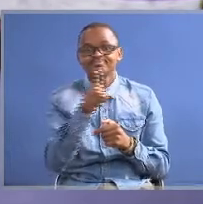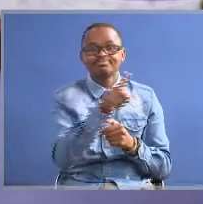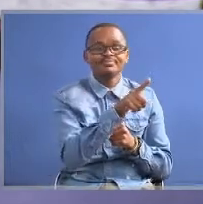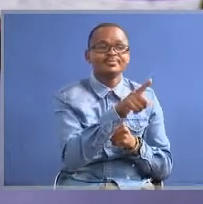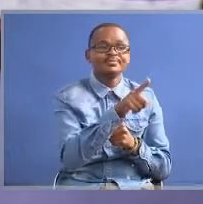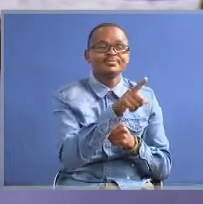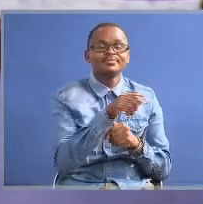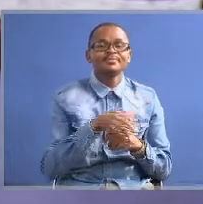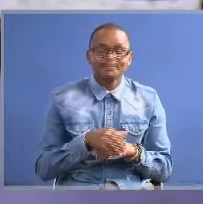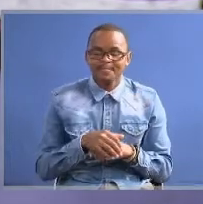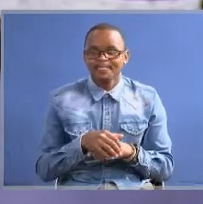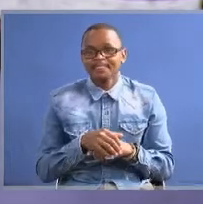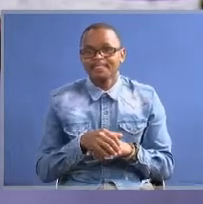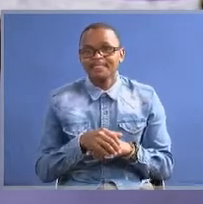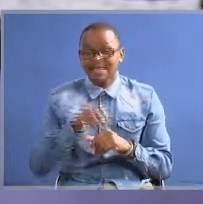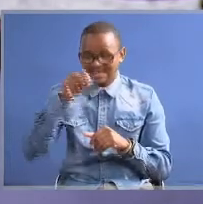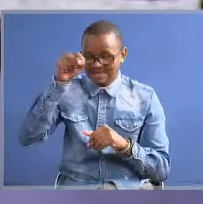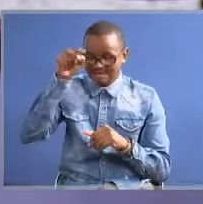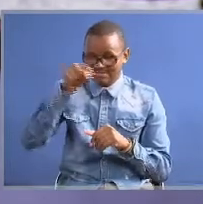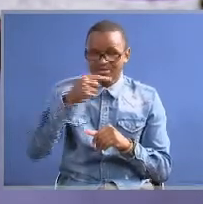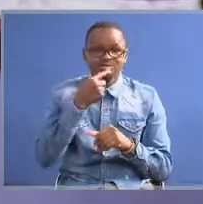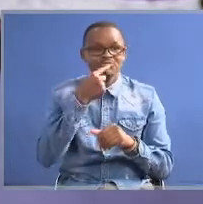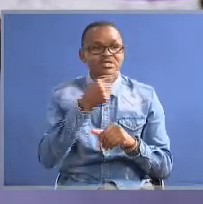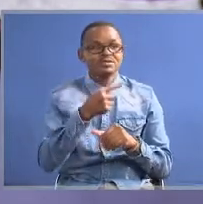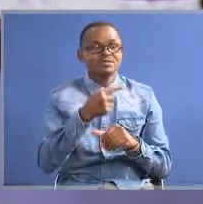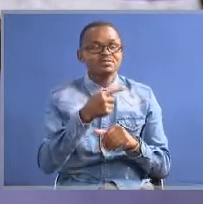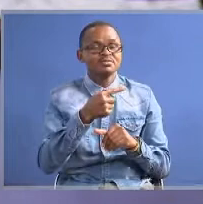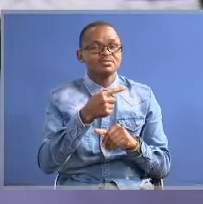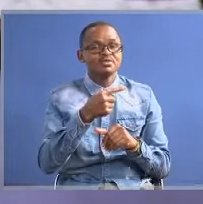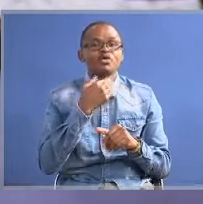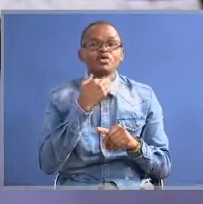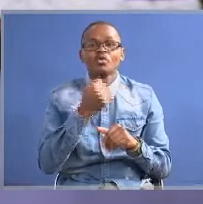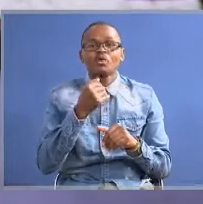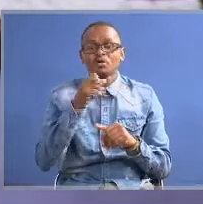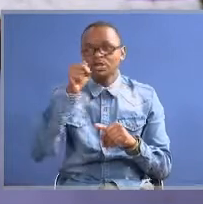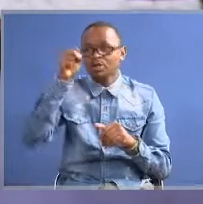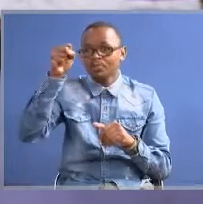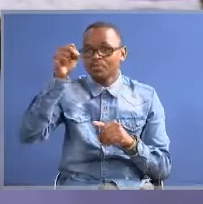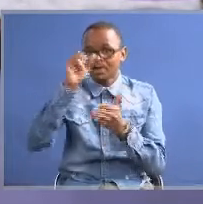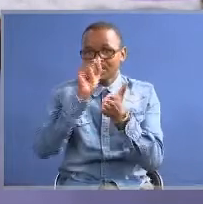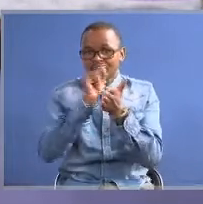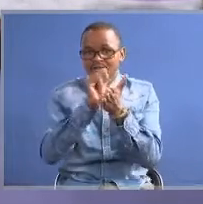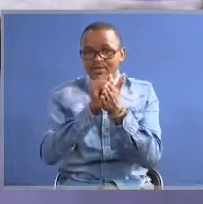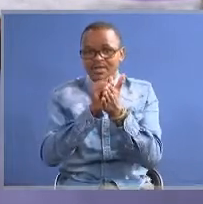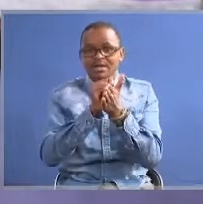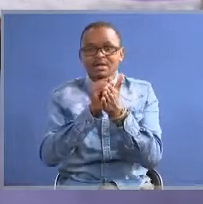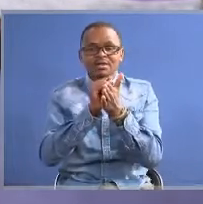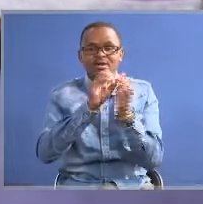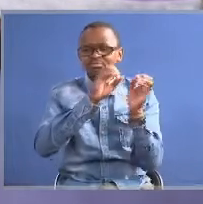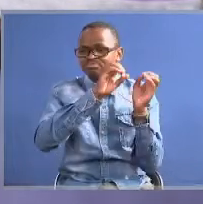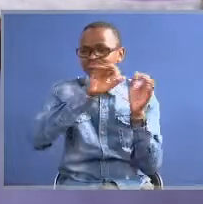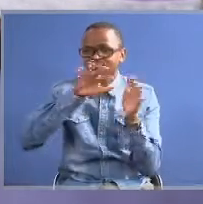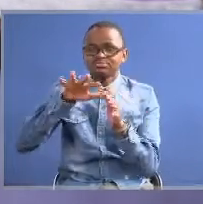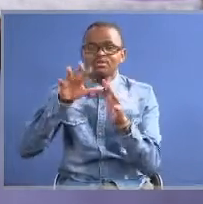Yeah? Na lazima tuseme ya kwamba tunataka siasa ambazo zitatoa hizo hofu kwa